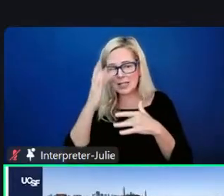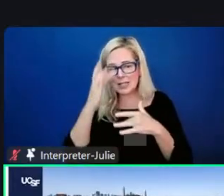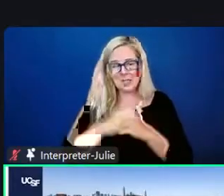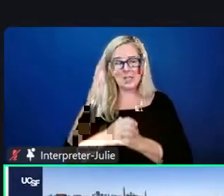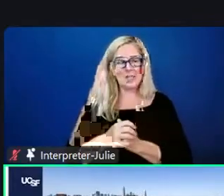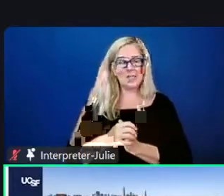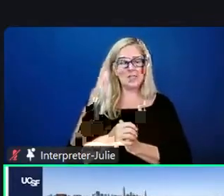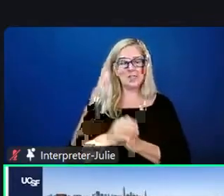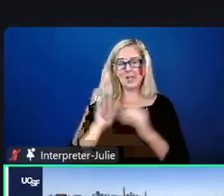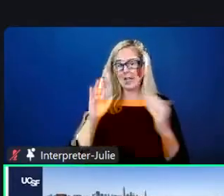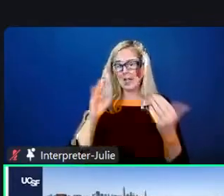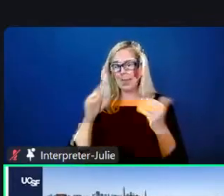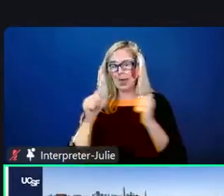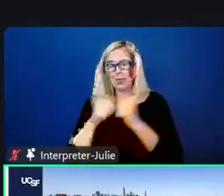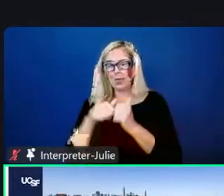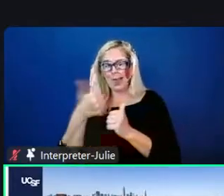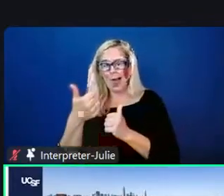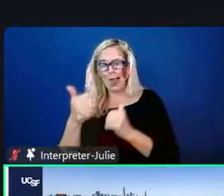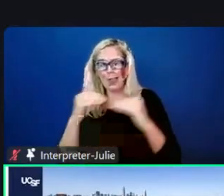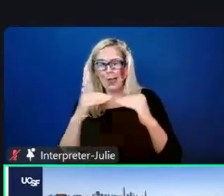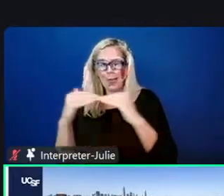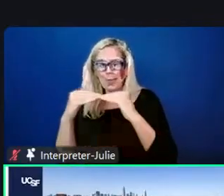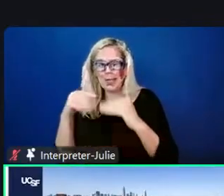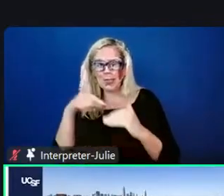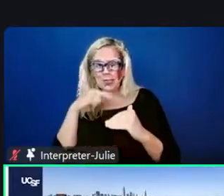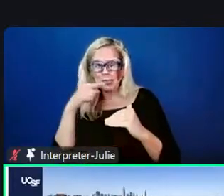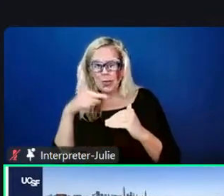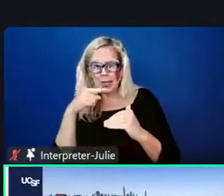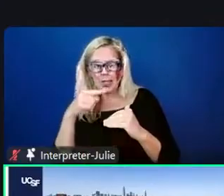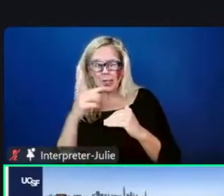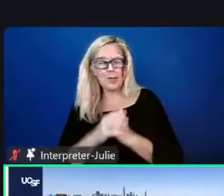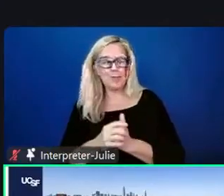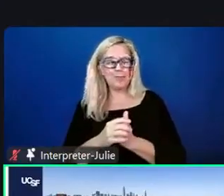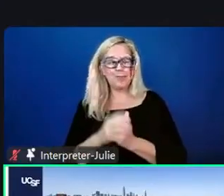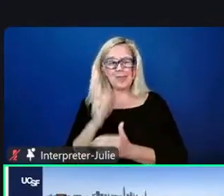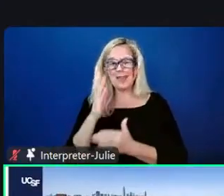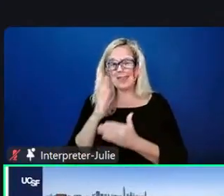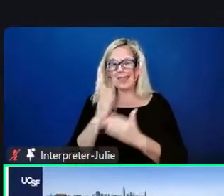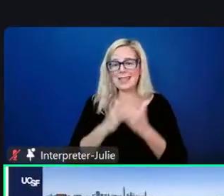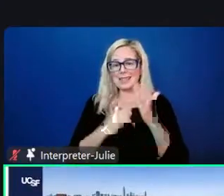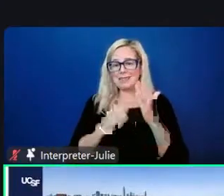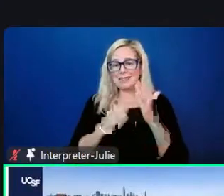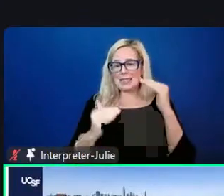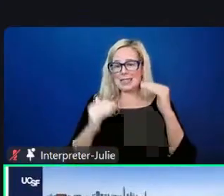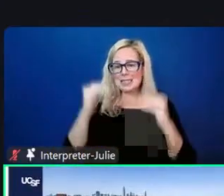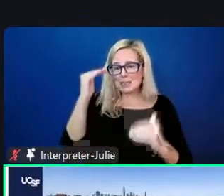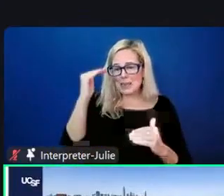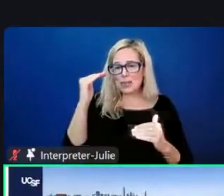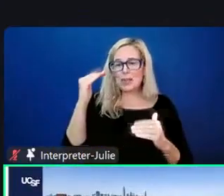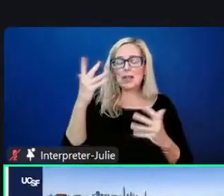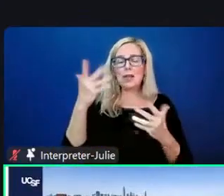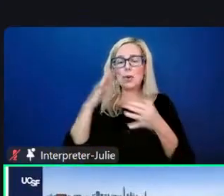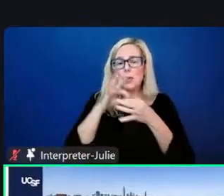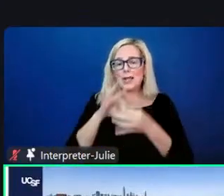hearing. And some drivers of these disparities include having reduced language